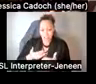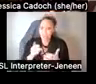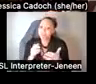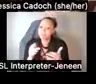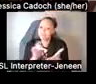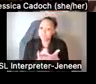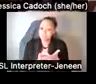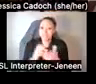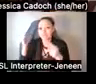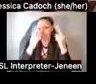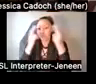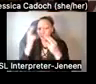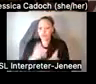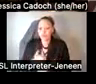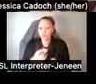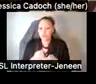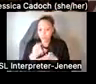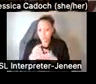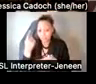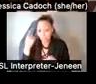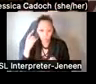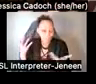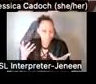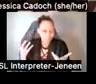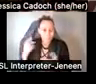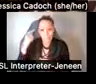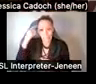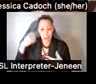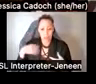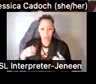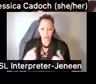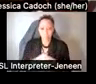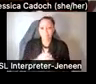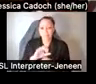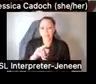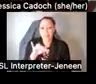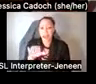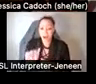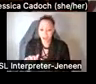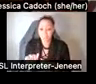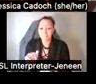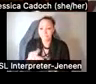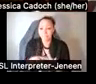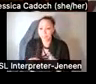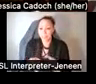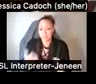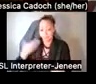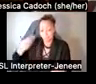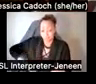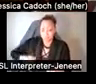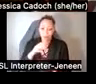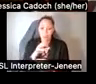the treatment of mental health. As Clara mentioned, I'm a medical and cultural